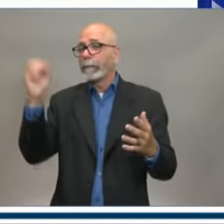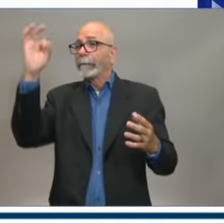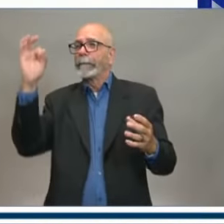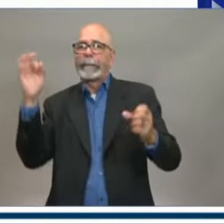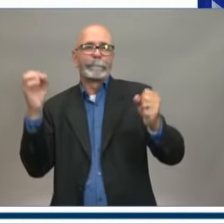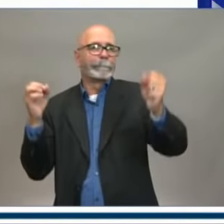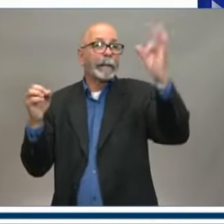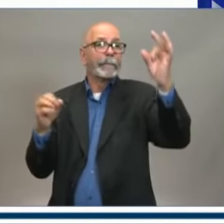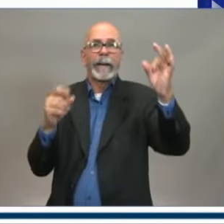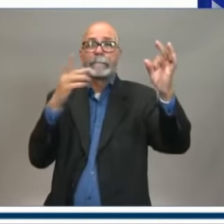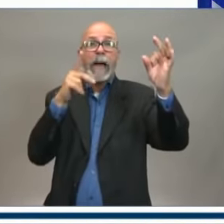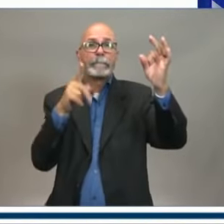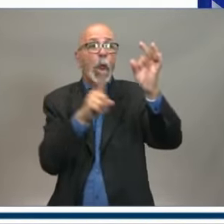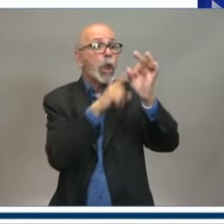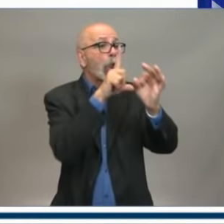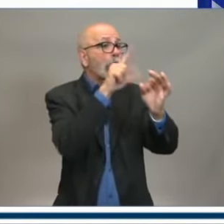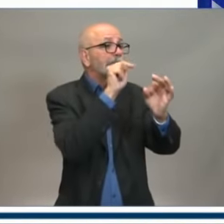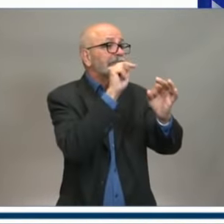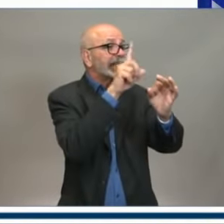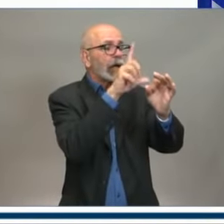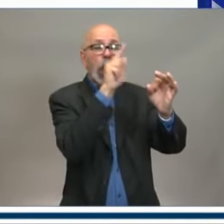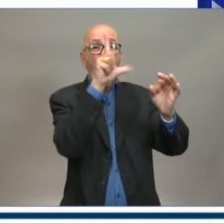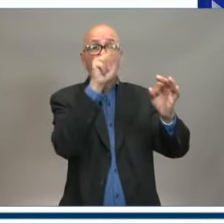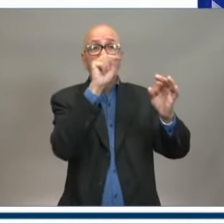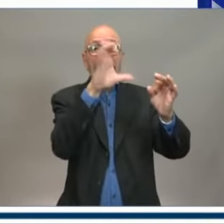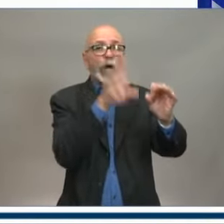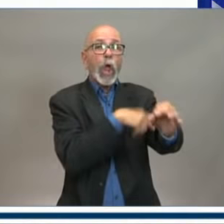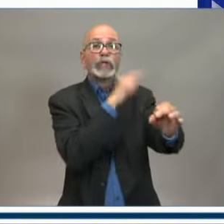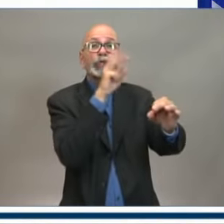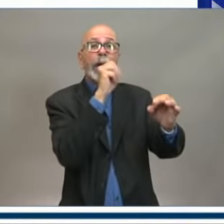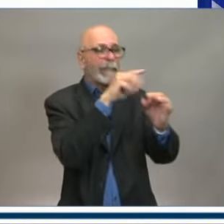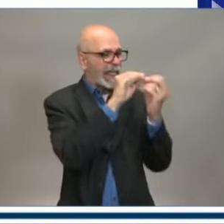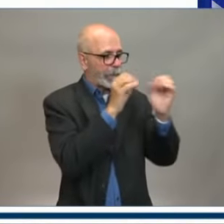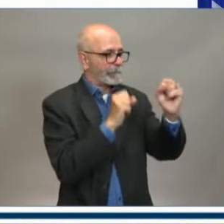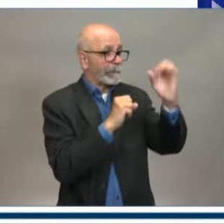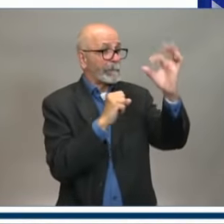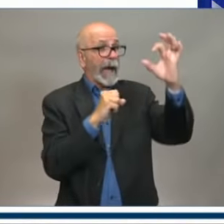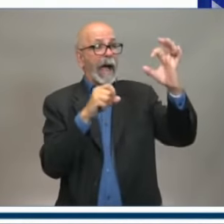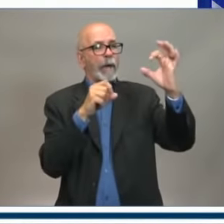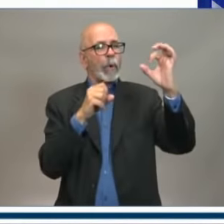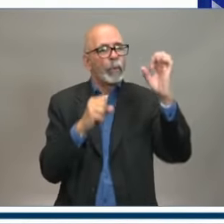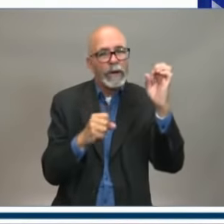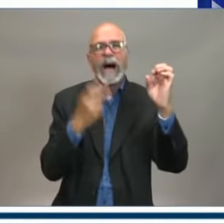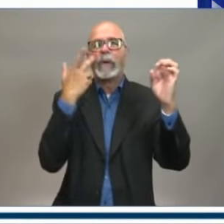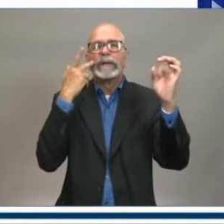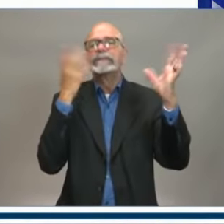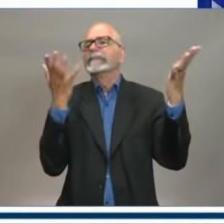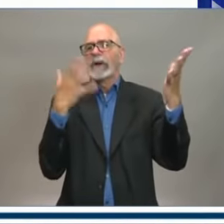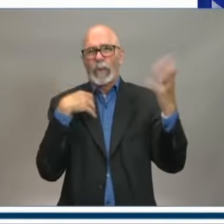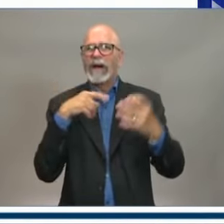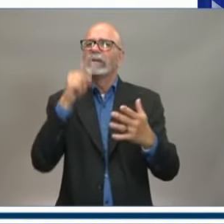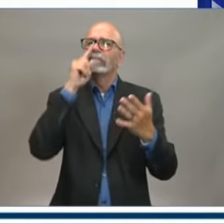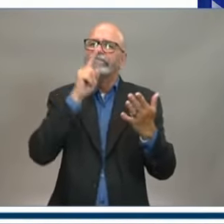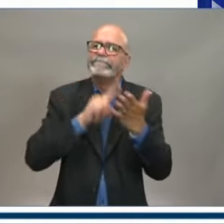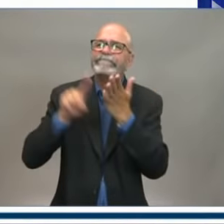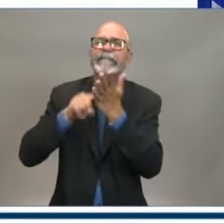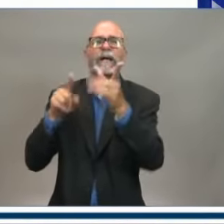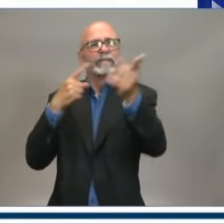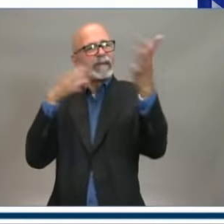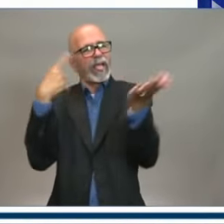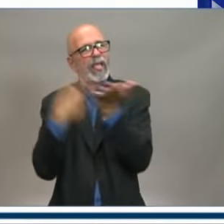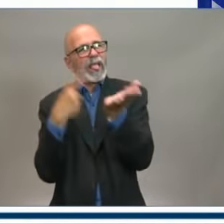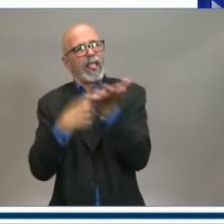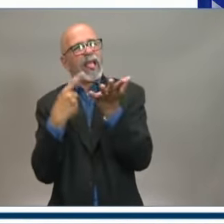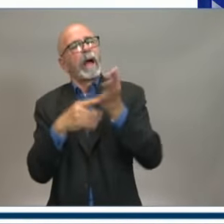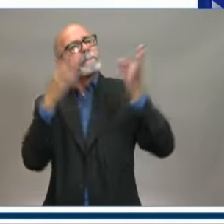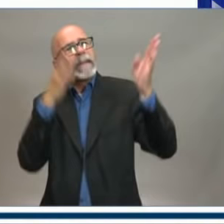the numbers is something we'll just have to deal with. So when you and I last talked, you said discussions were ongoing with the privacy folks. So can you give an